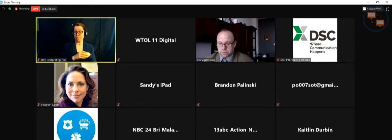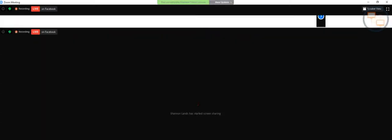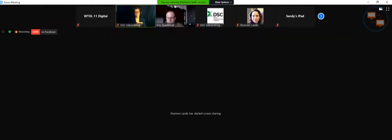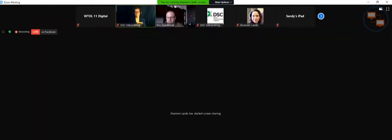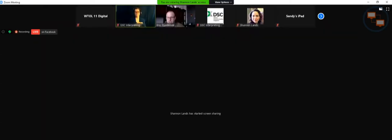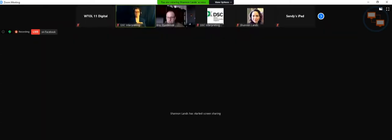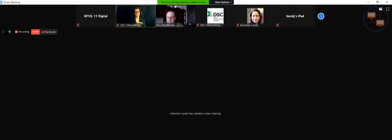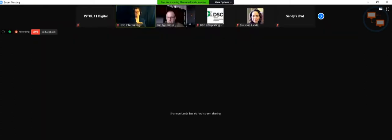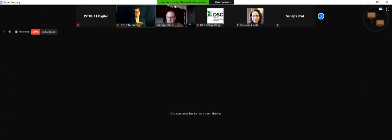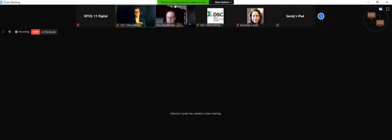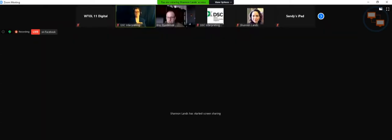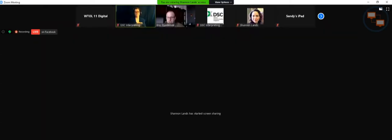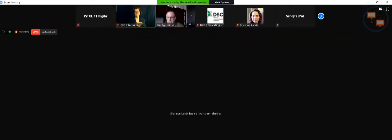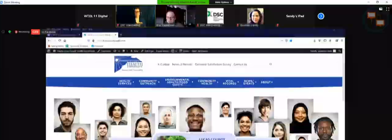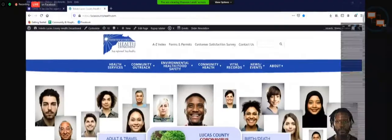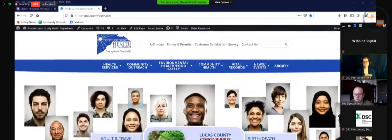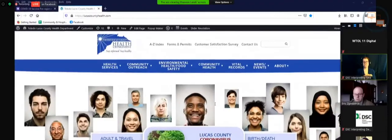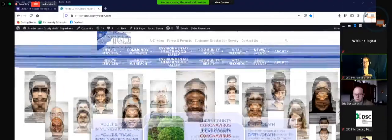form. Okay.